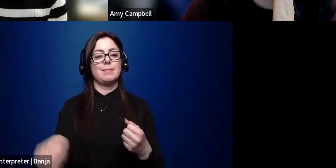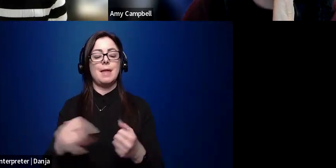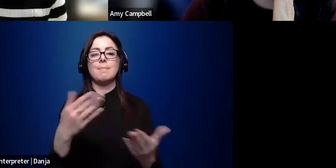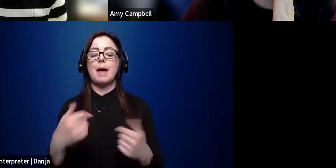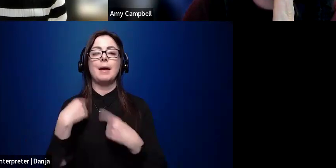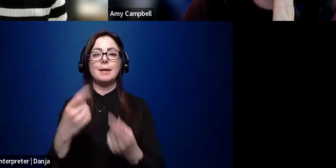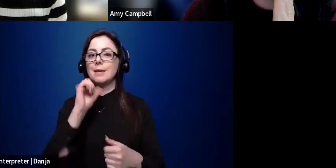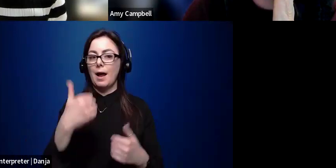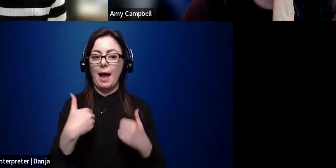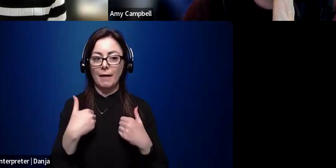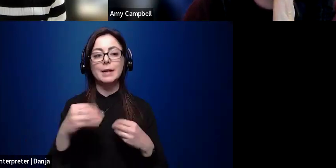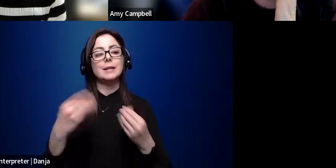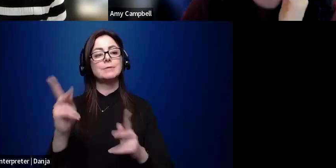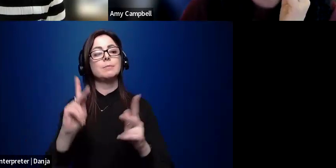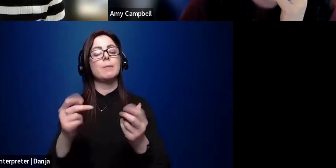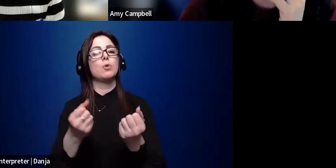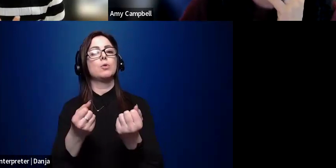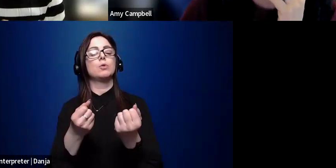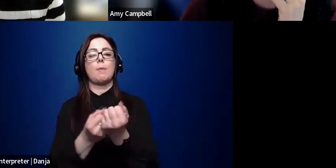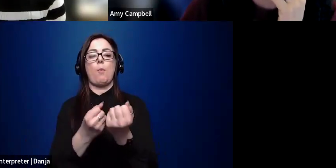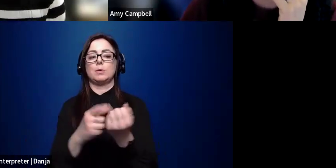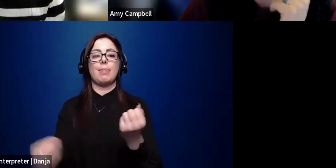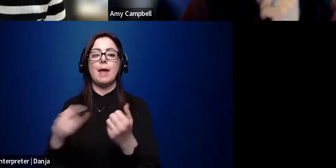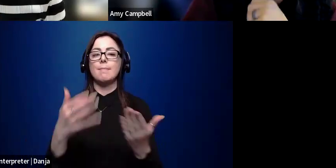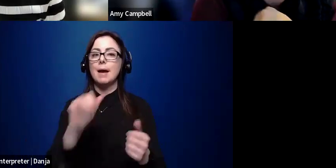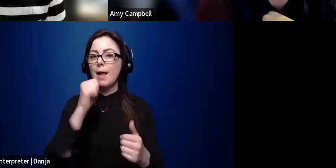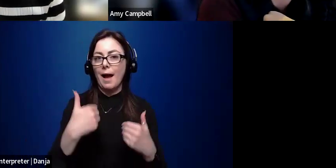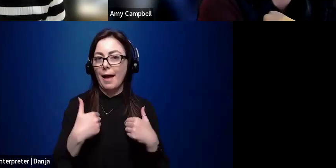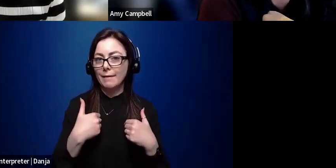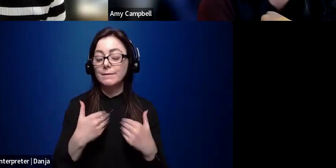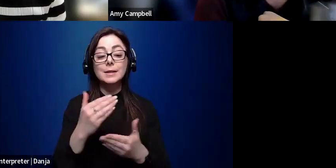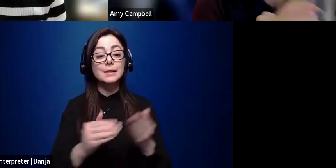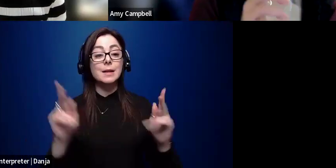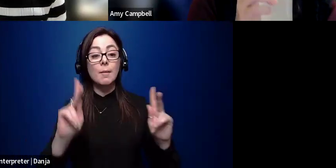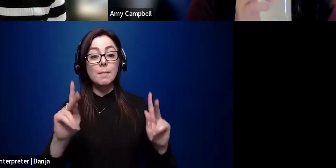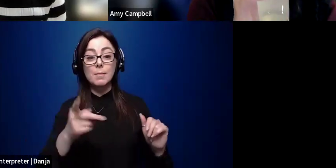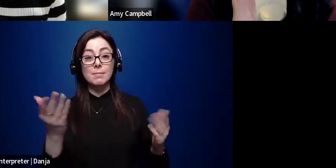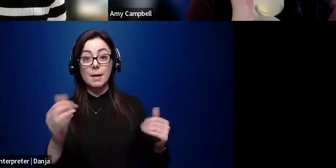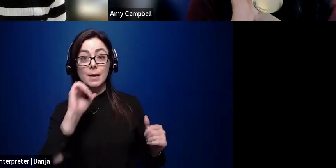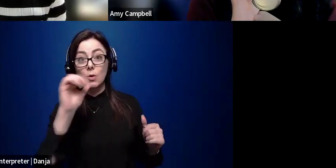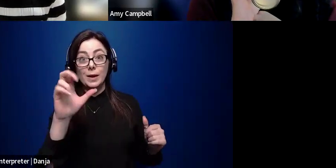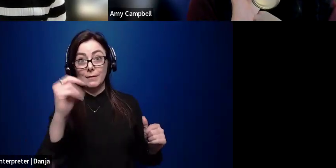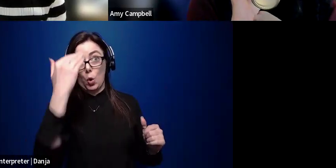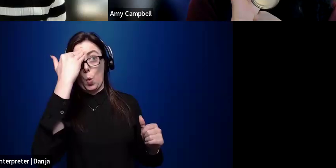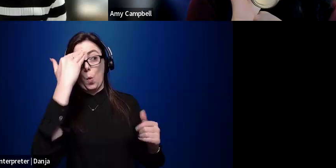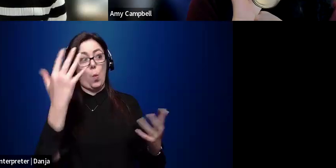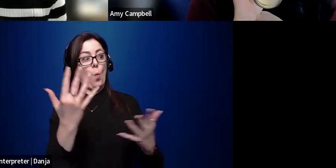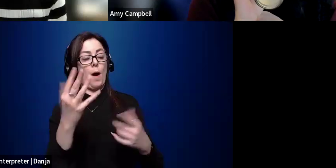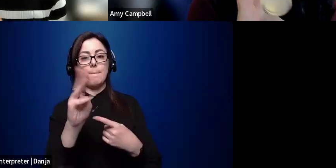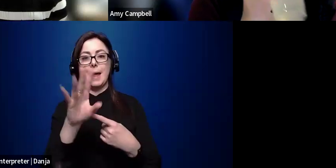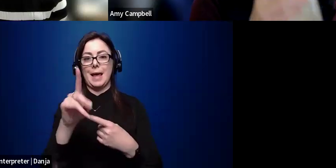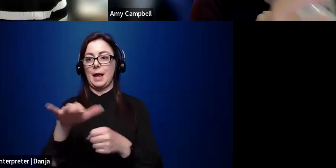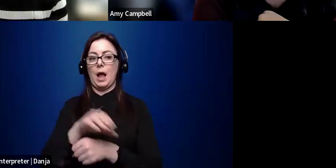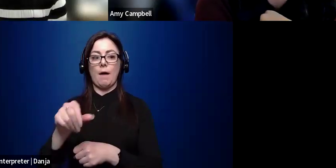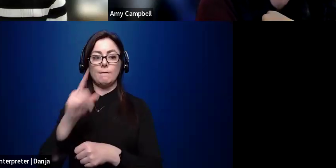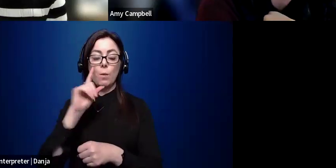job supports that they may not have. Some people may not even know what Medicaid is doing for that. I